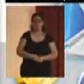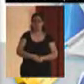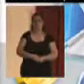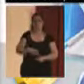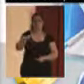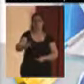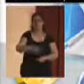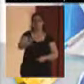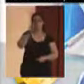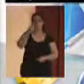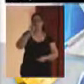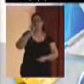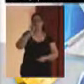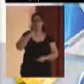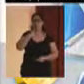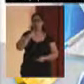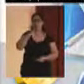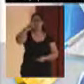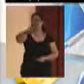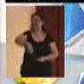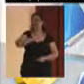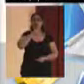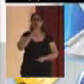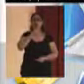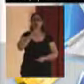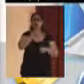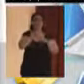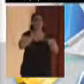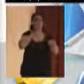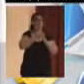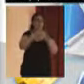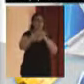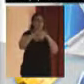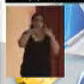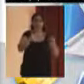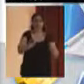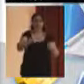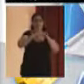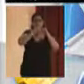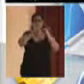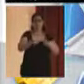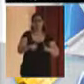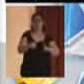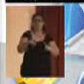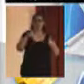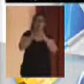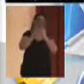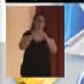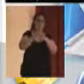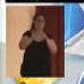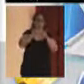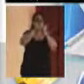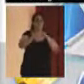where can I get it and how I'm going to buy it. Most of the e-books at the moment